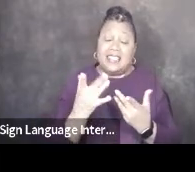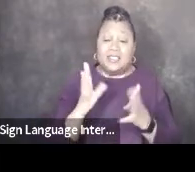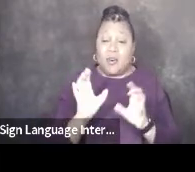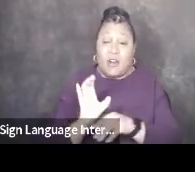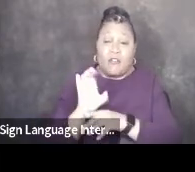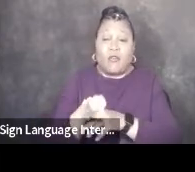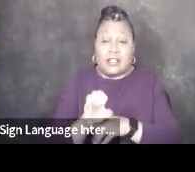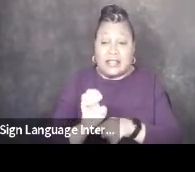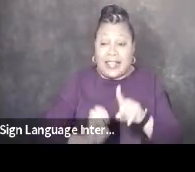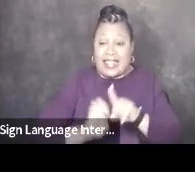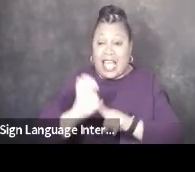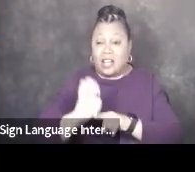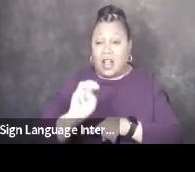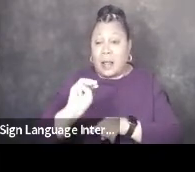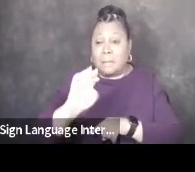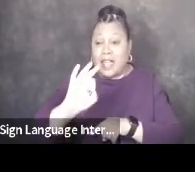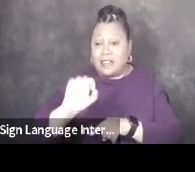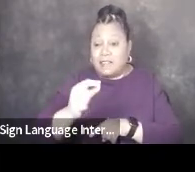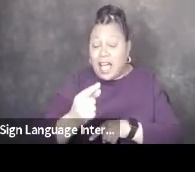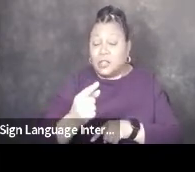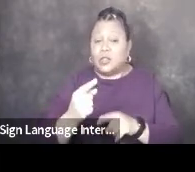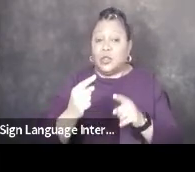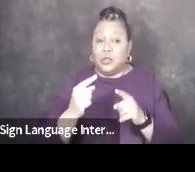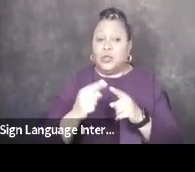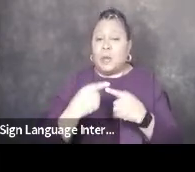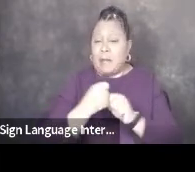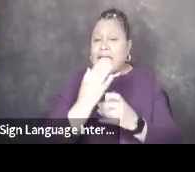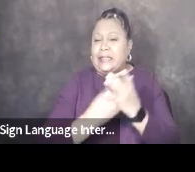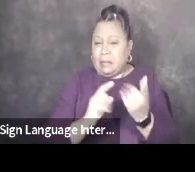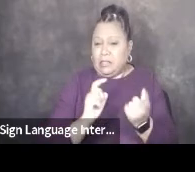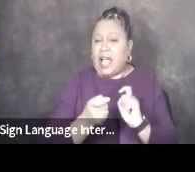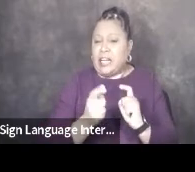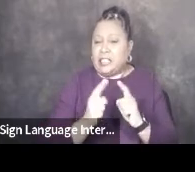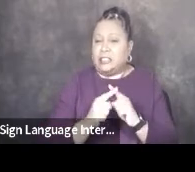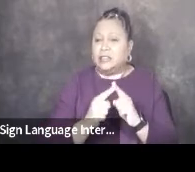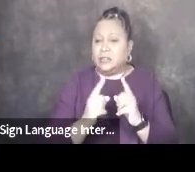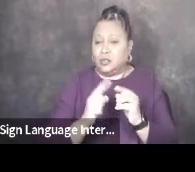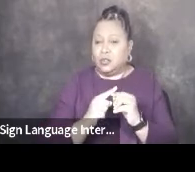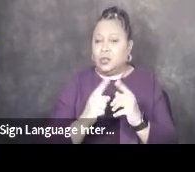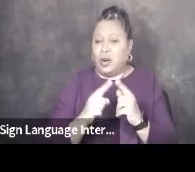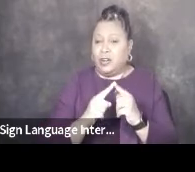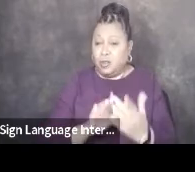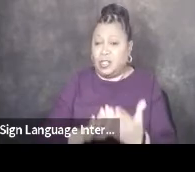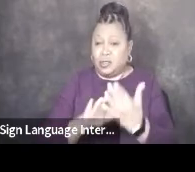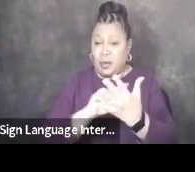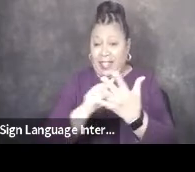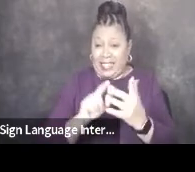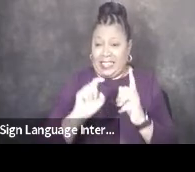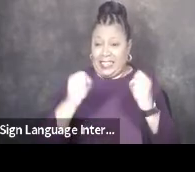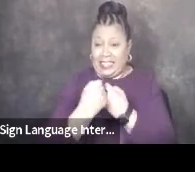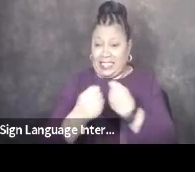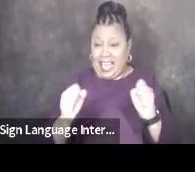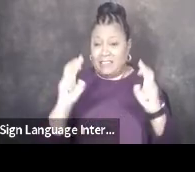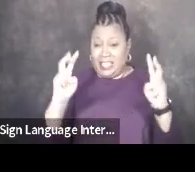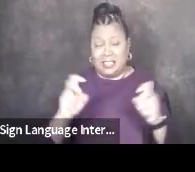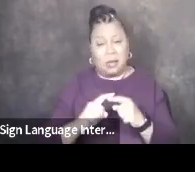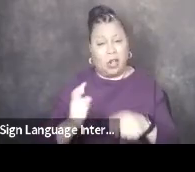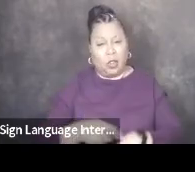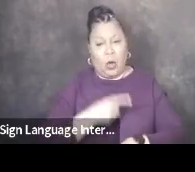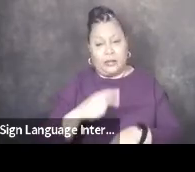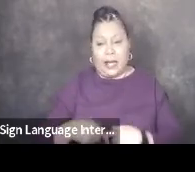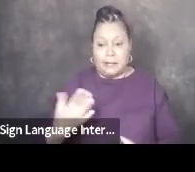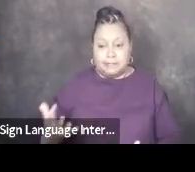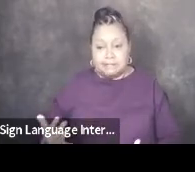forcing the elevator manufacturers to make some changes to address the safety issue, but it's been a long time coming, and I